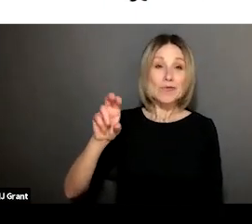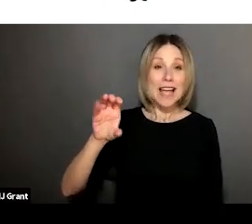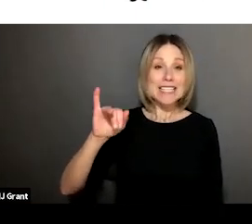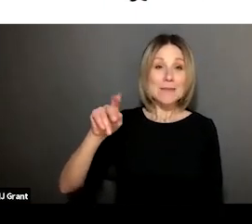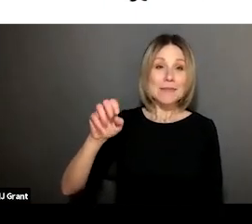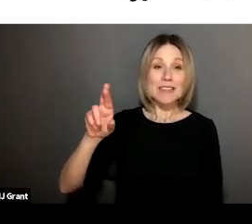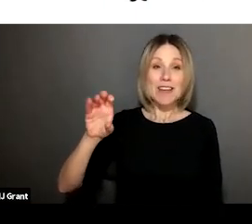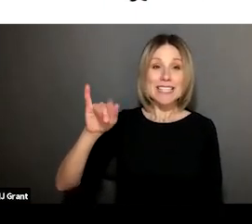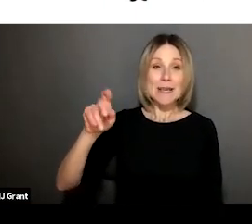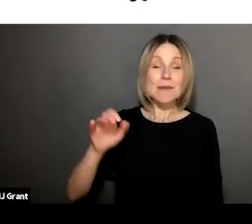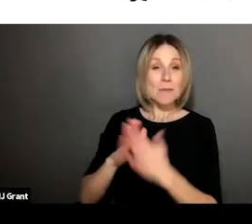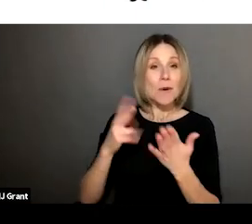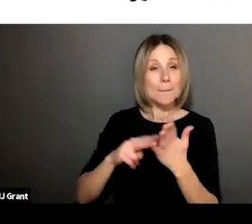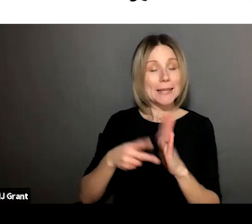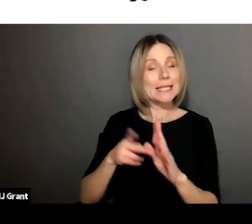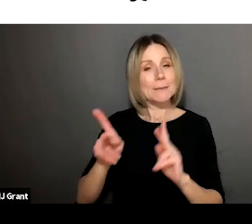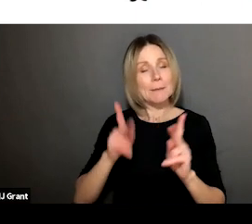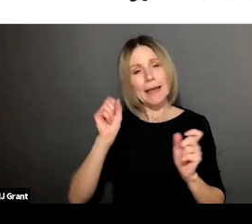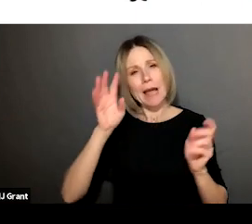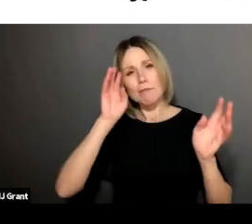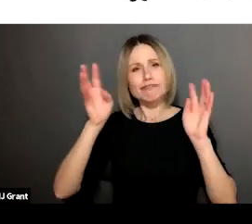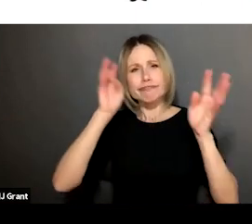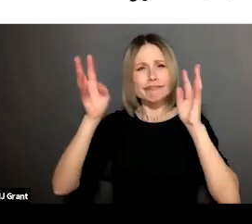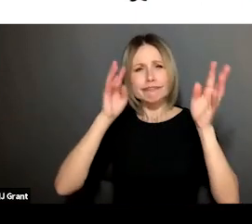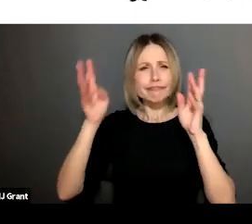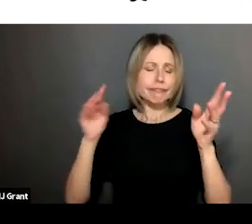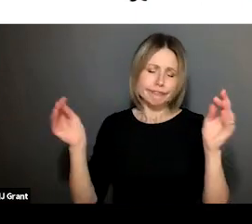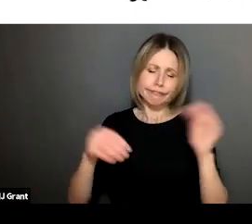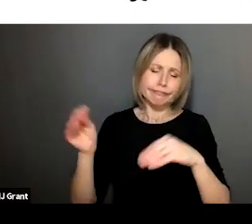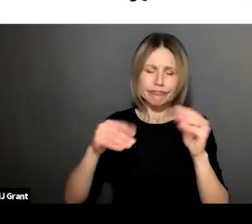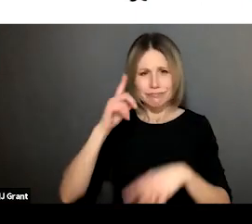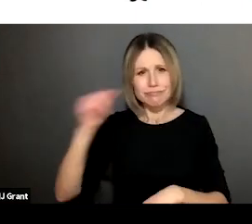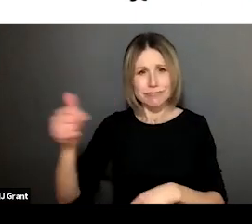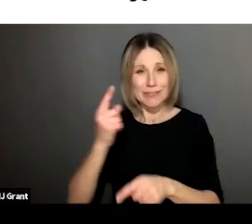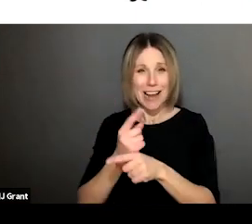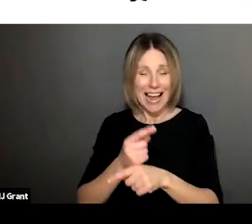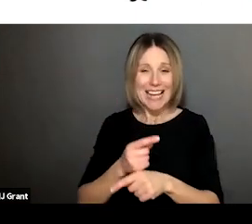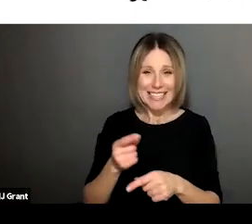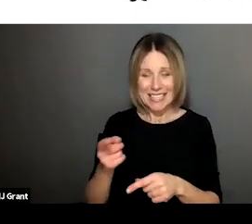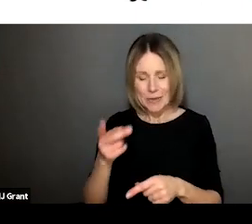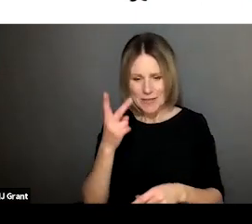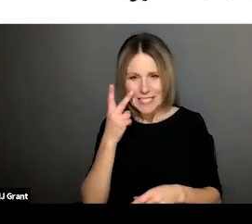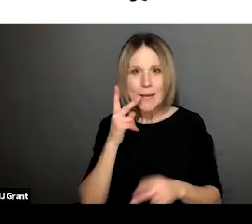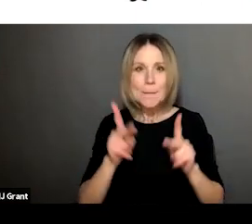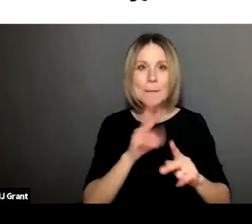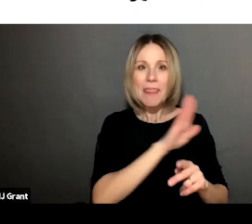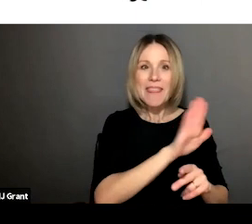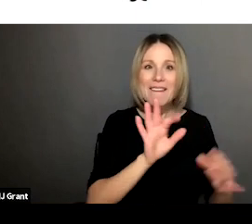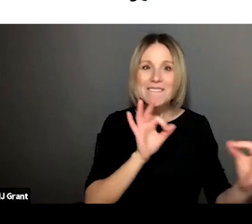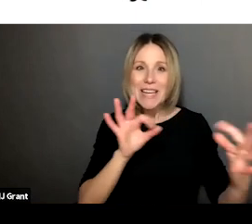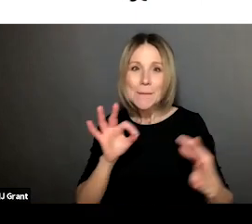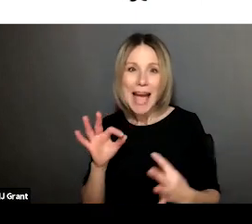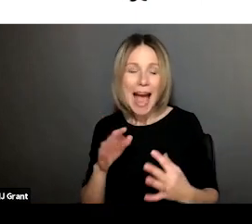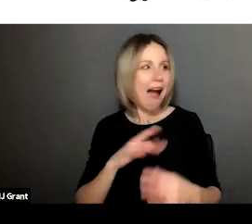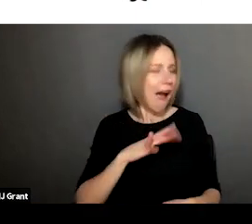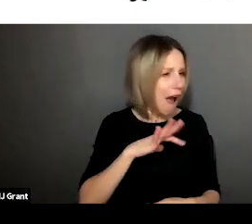and people can do whatever the heck they want to with it. And you'll read the comments and you'll find all the great variations of it that you didn't anticipate. And that sounds